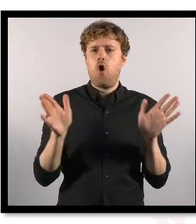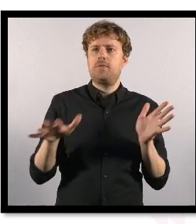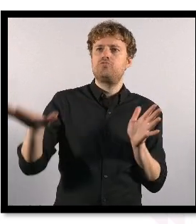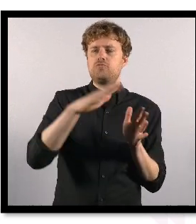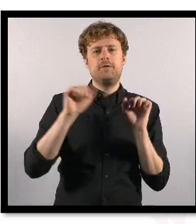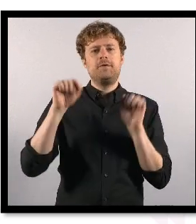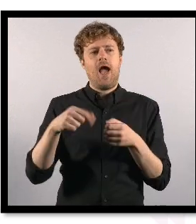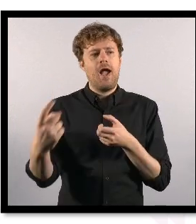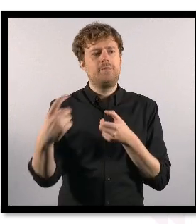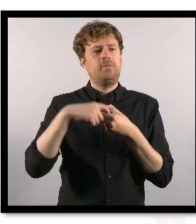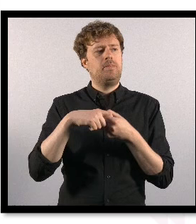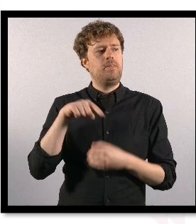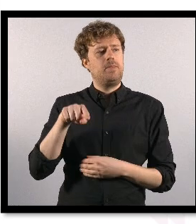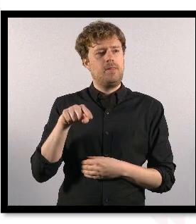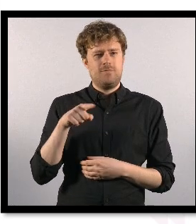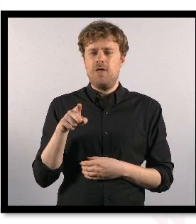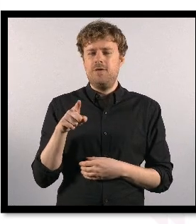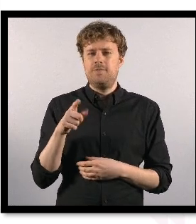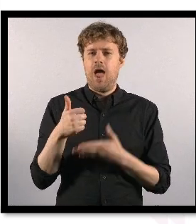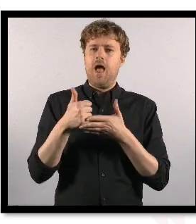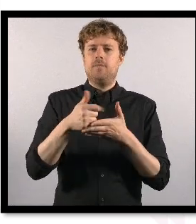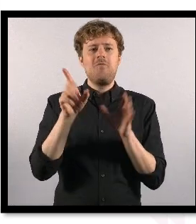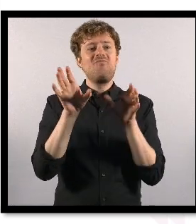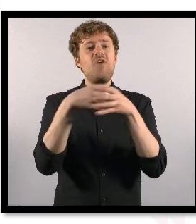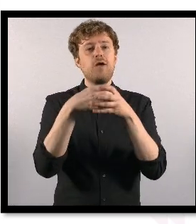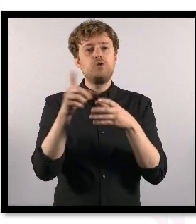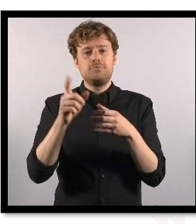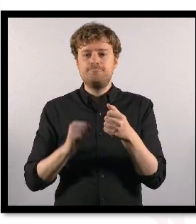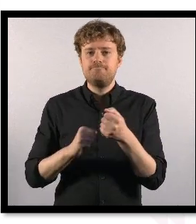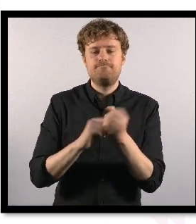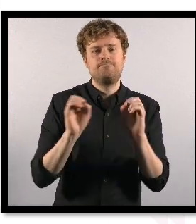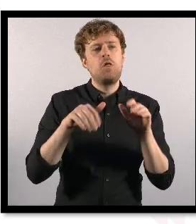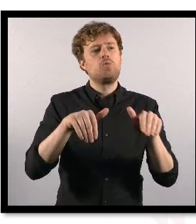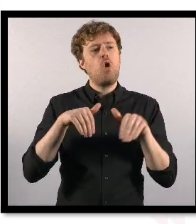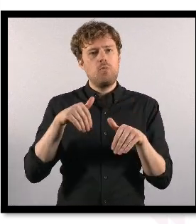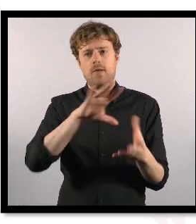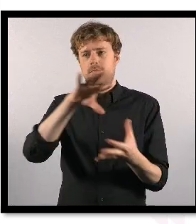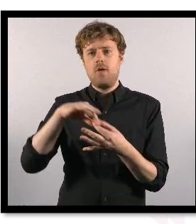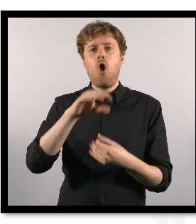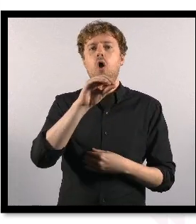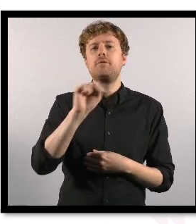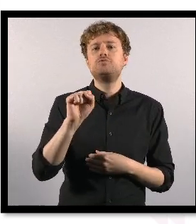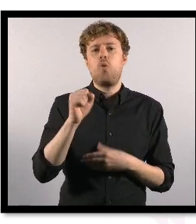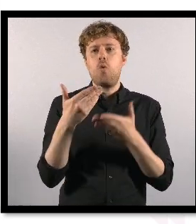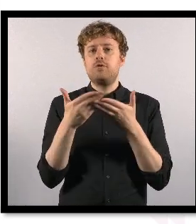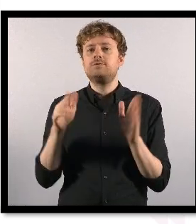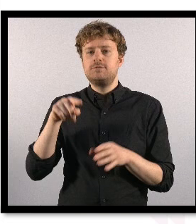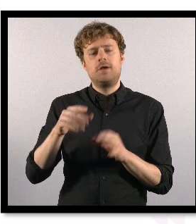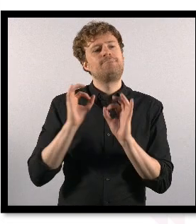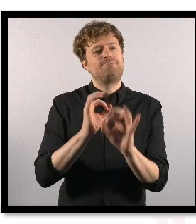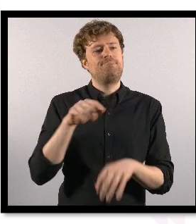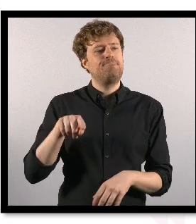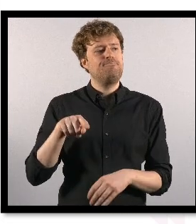that, like OCI, for example, and really trying to drive so that we could have alignment. And you're right, Liz, I think in that time between like